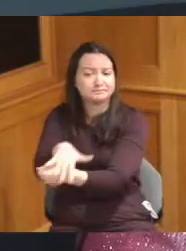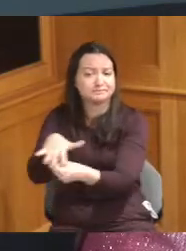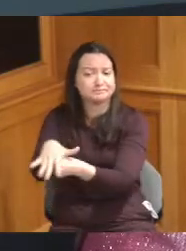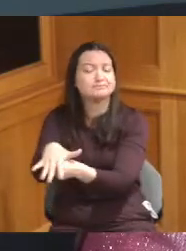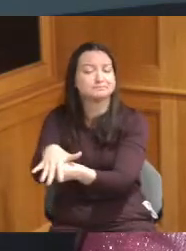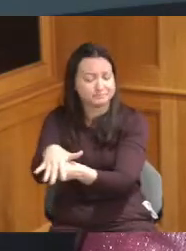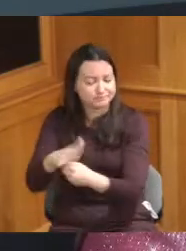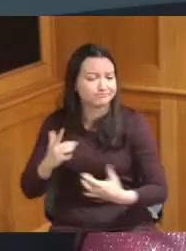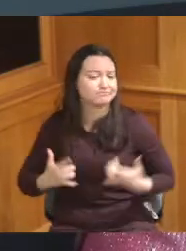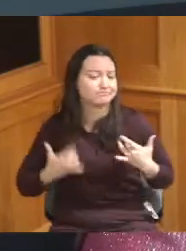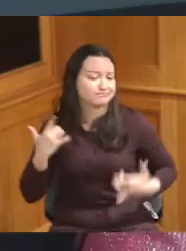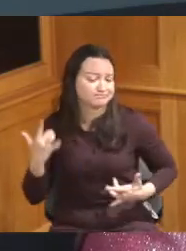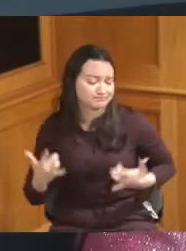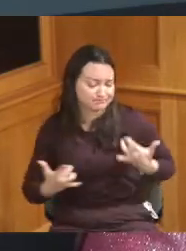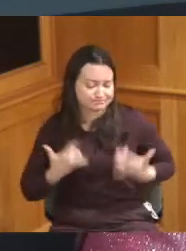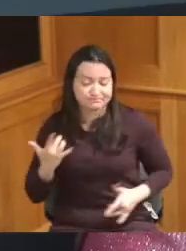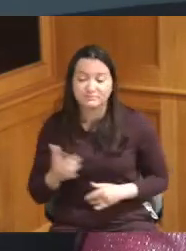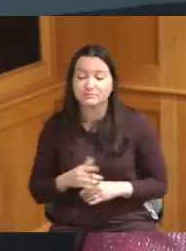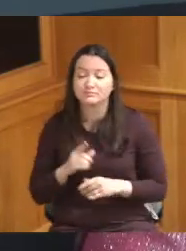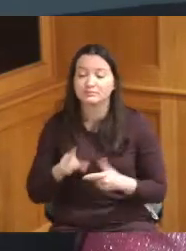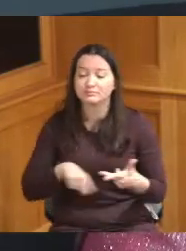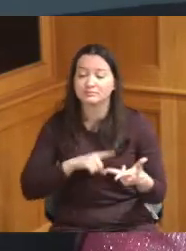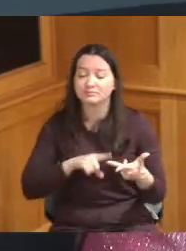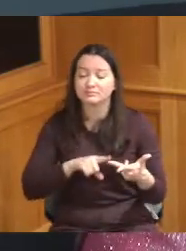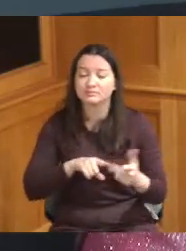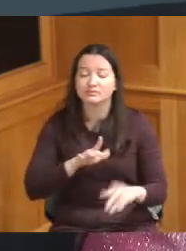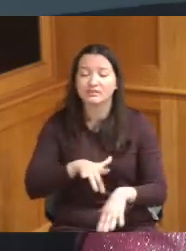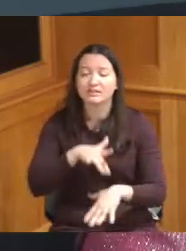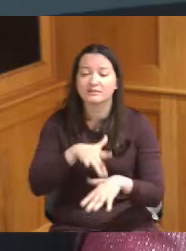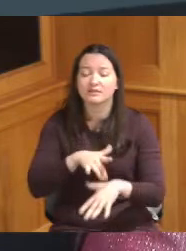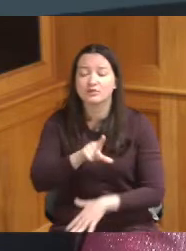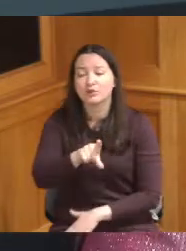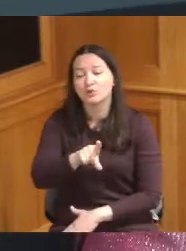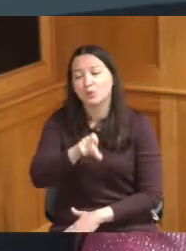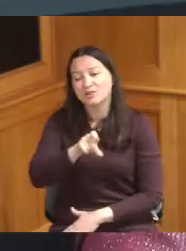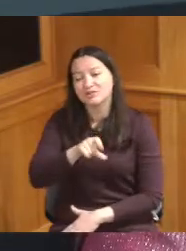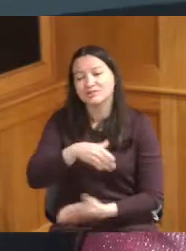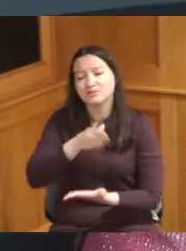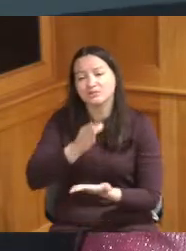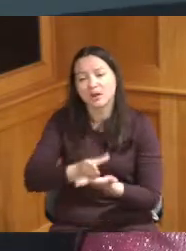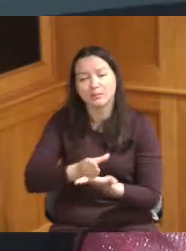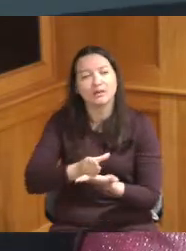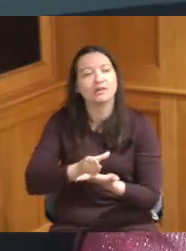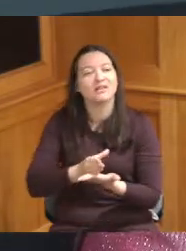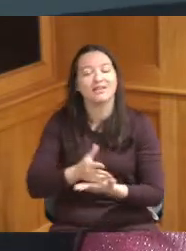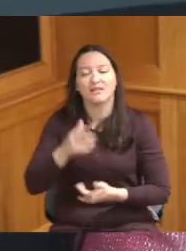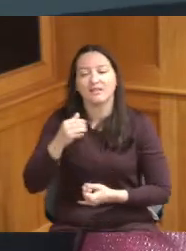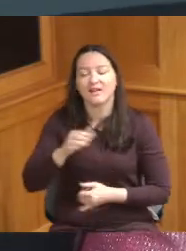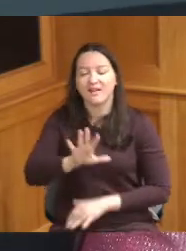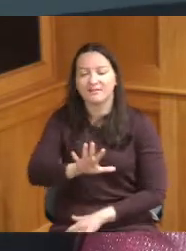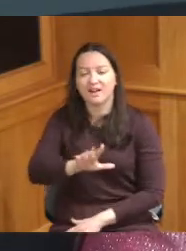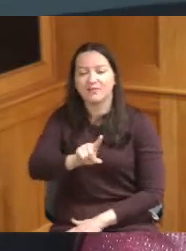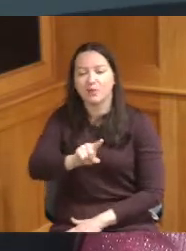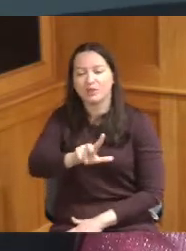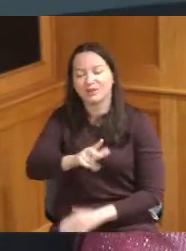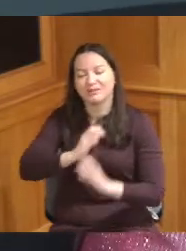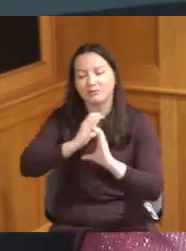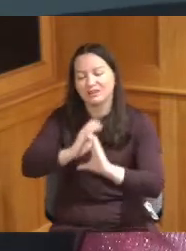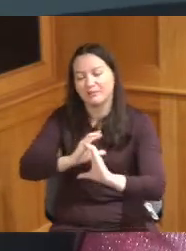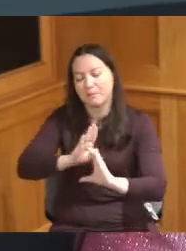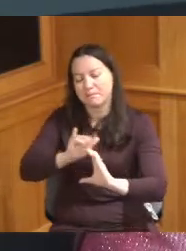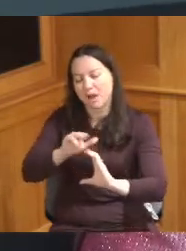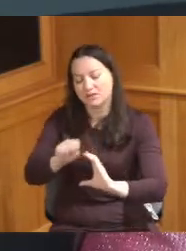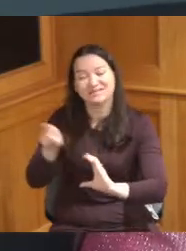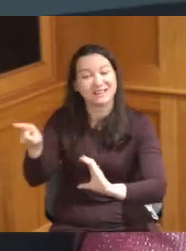really excited about that. I attended the 100th stop of the 513 relief bus celebration, also in